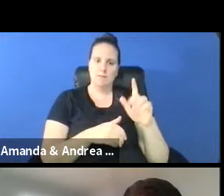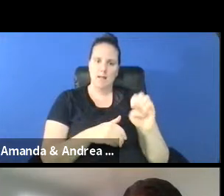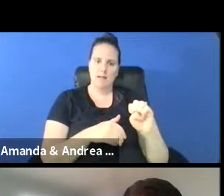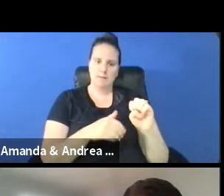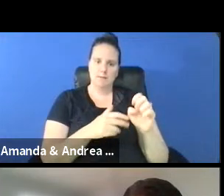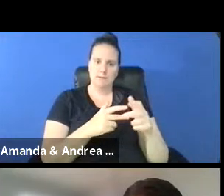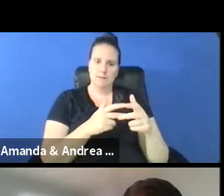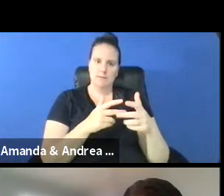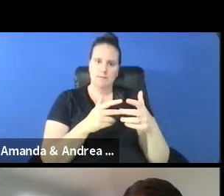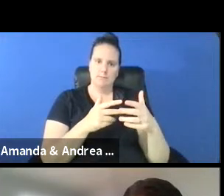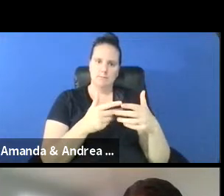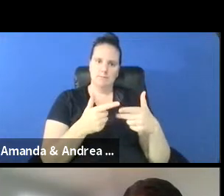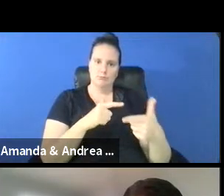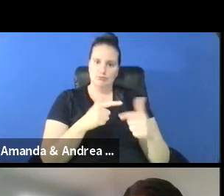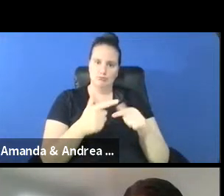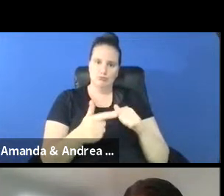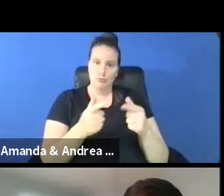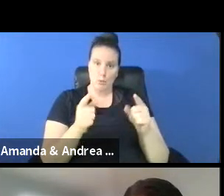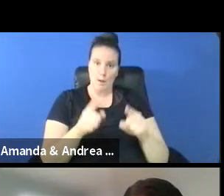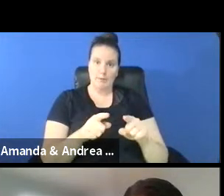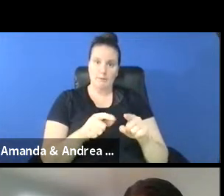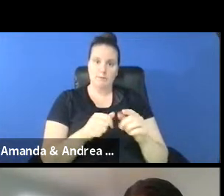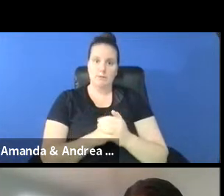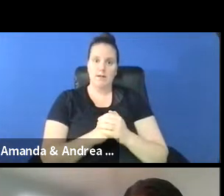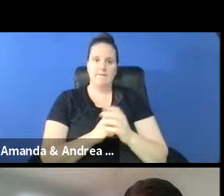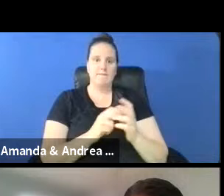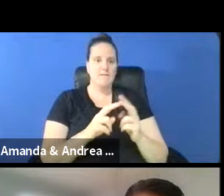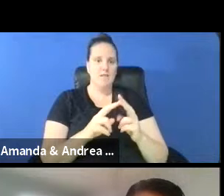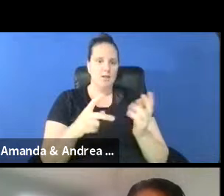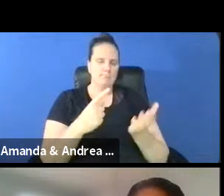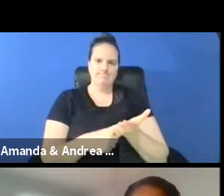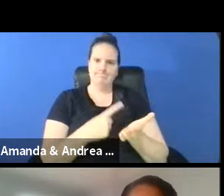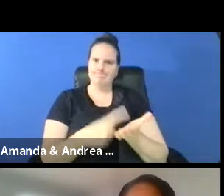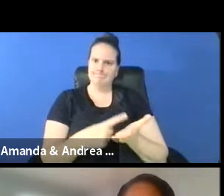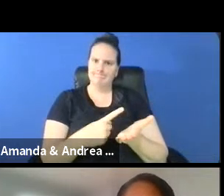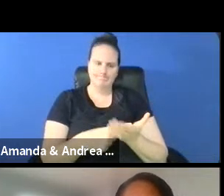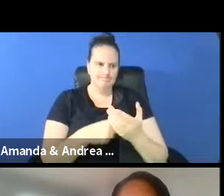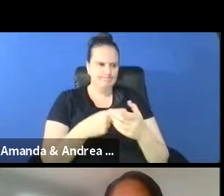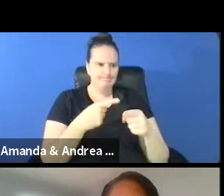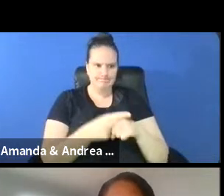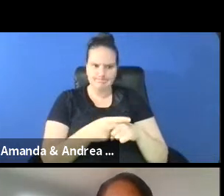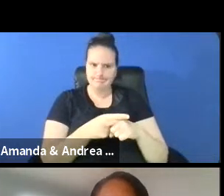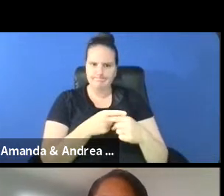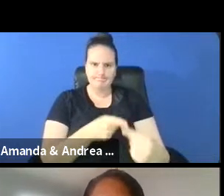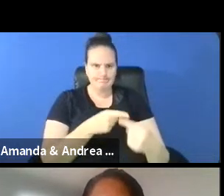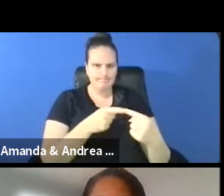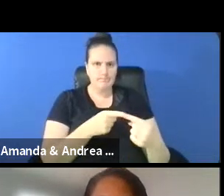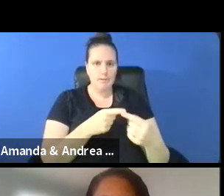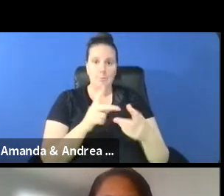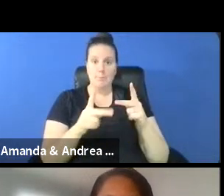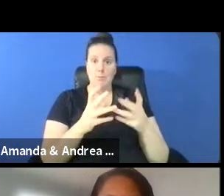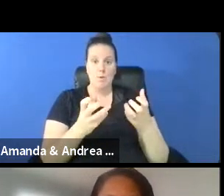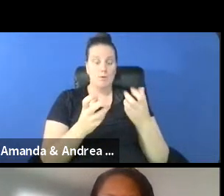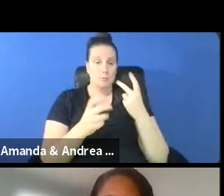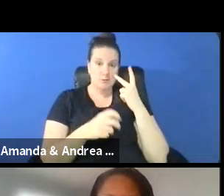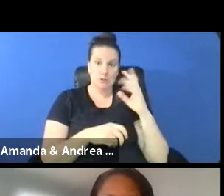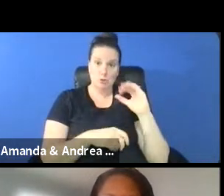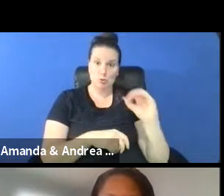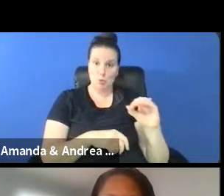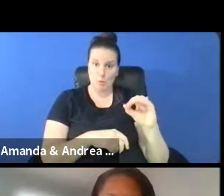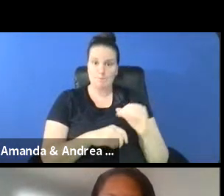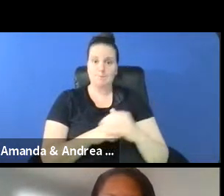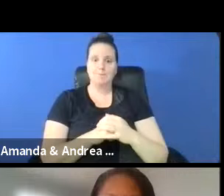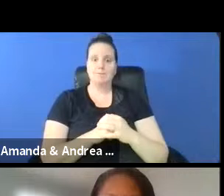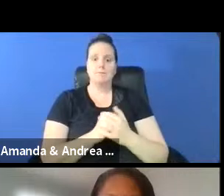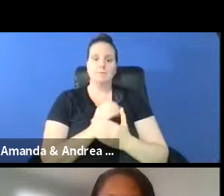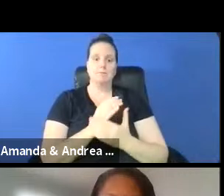So once again, a very controversial issue. Some people want to see 0. Some people